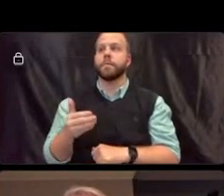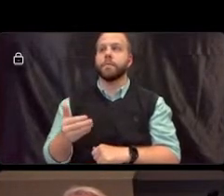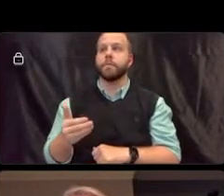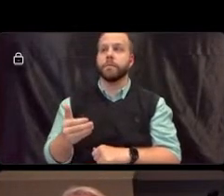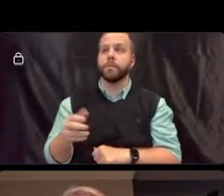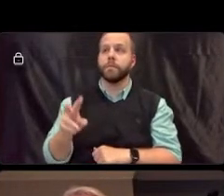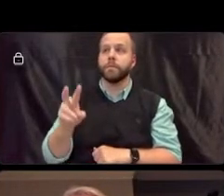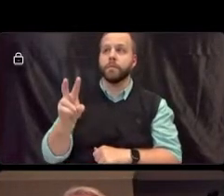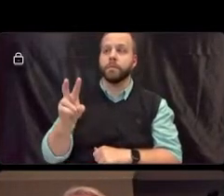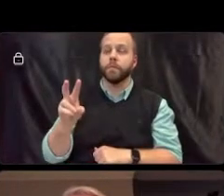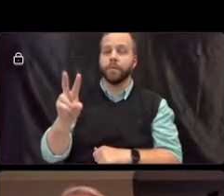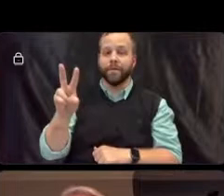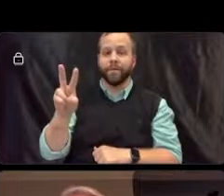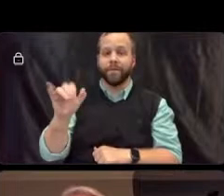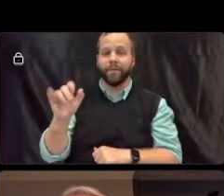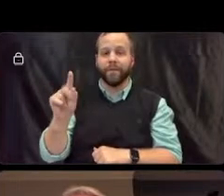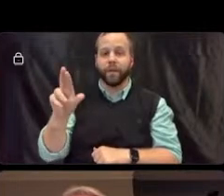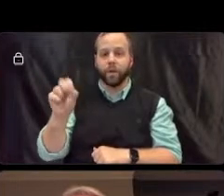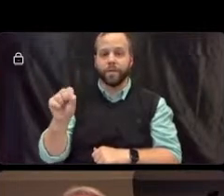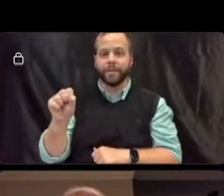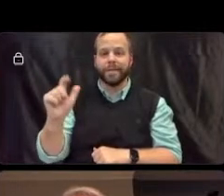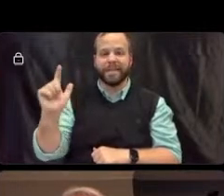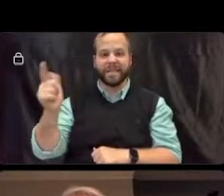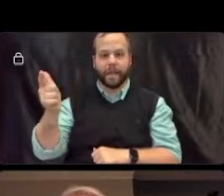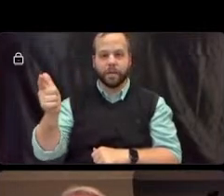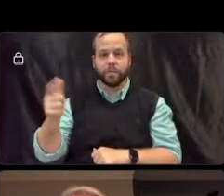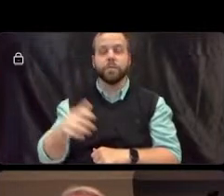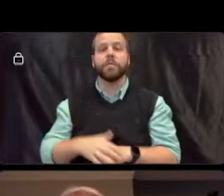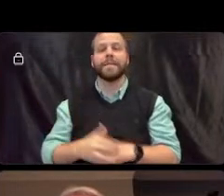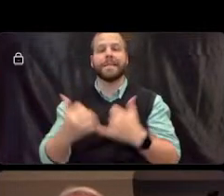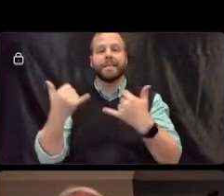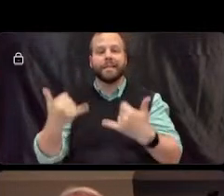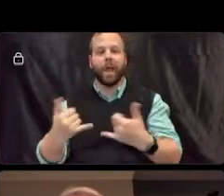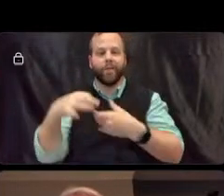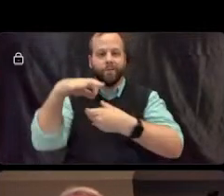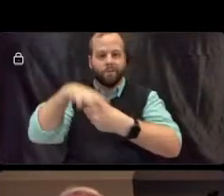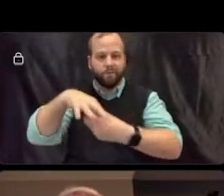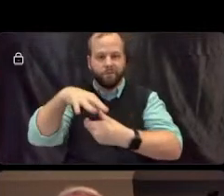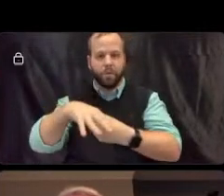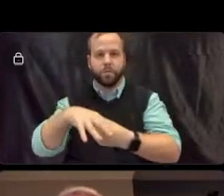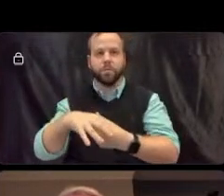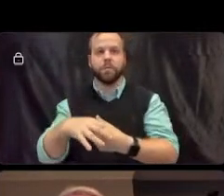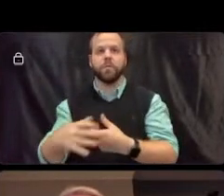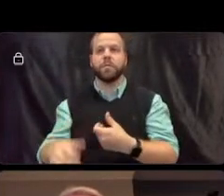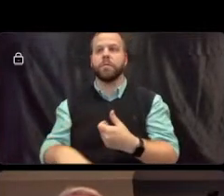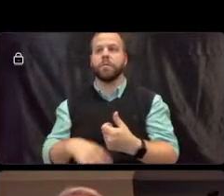Okay, moved to seconded, ready for the vote? Roll call vote. Benton? No?